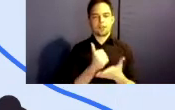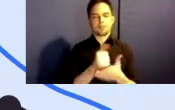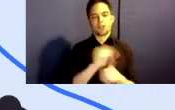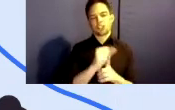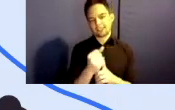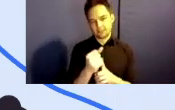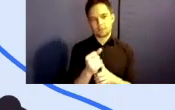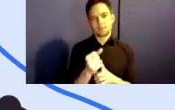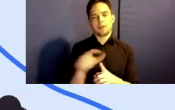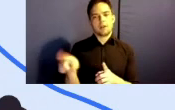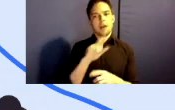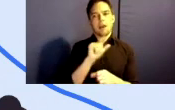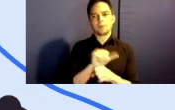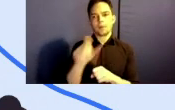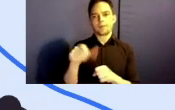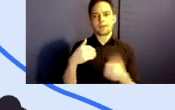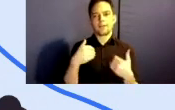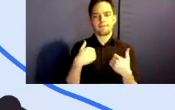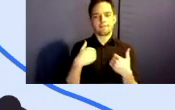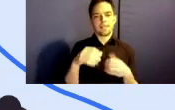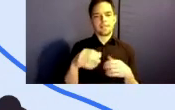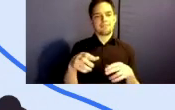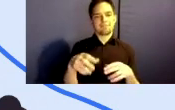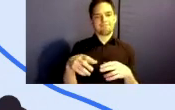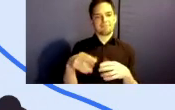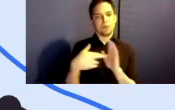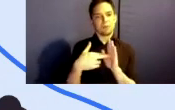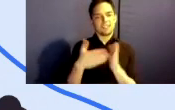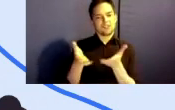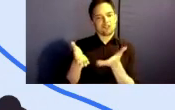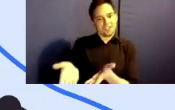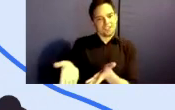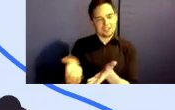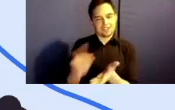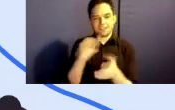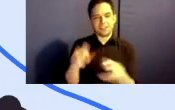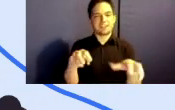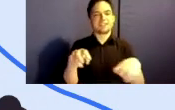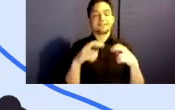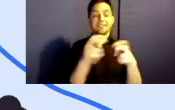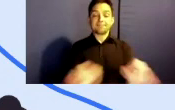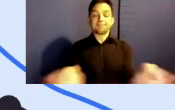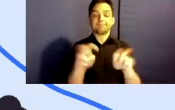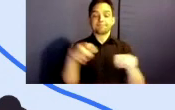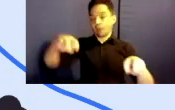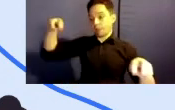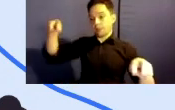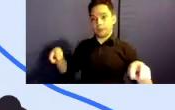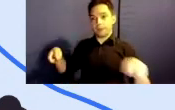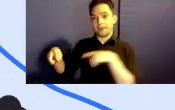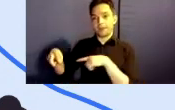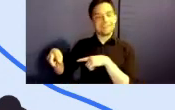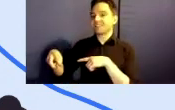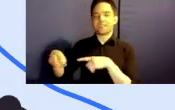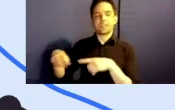They absolutely have to have a seat at the table. And that's not the side seat, as in, so the GBV tick box or the gender tick